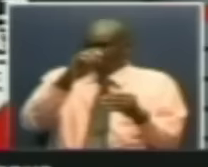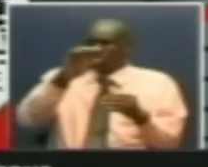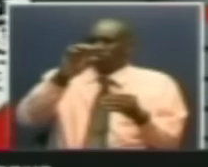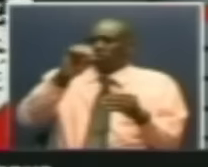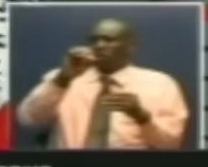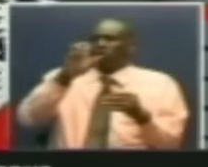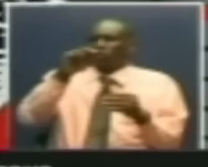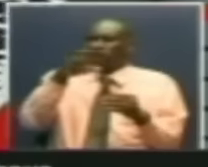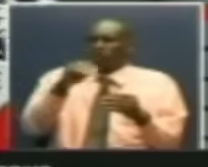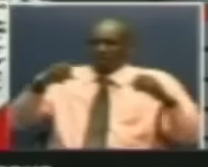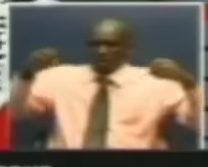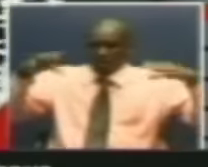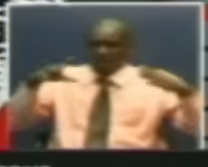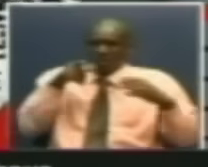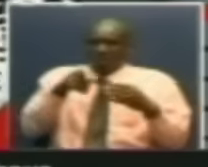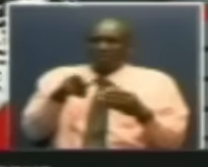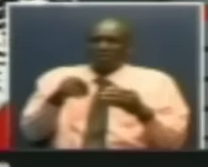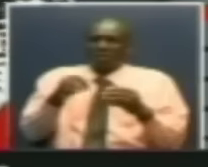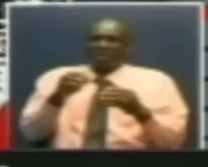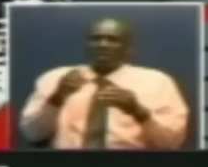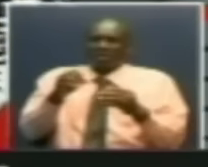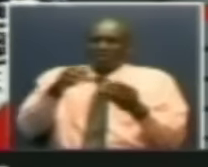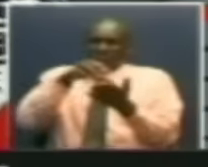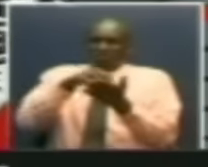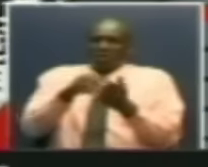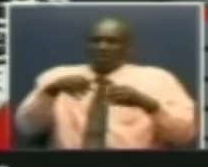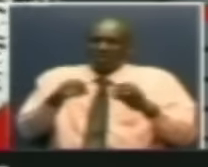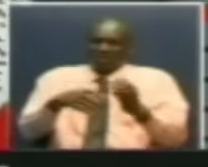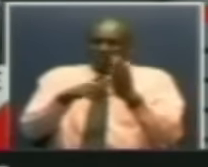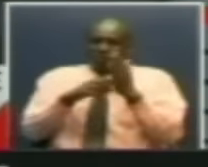clearing up this issue, at least attempting to, on the issue of Emmanuel Eboemen.